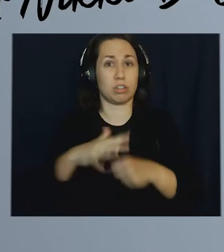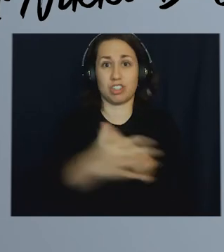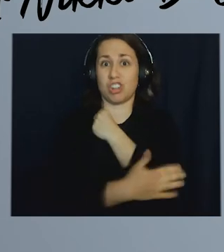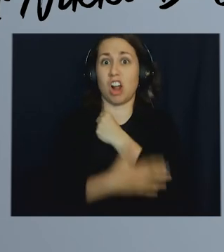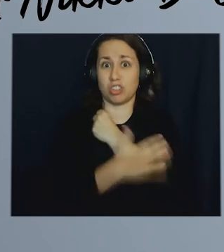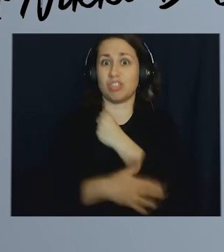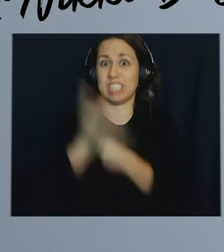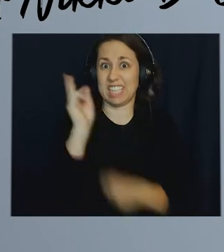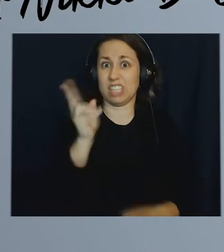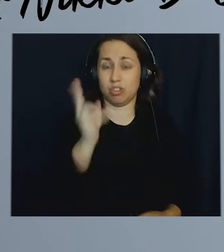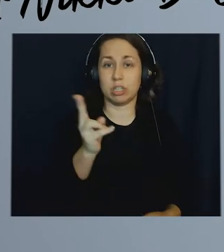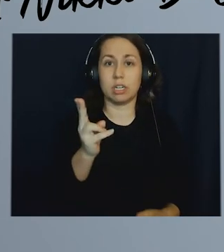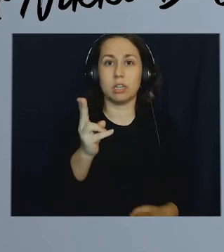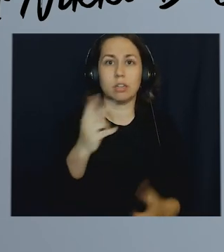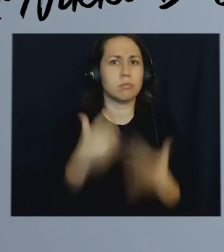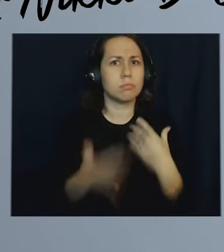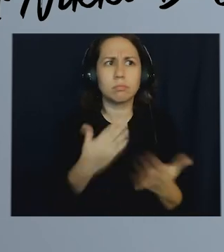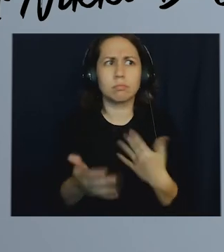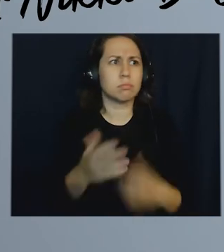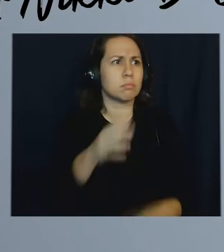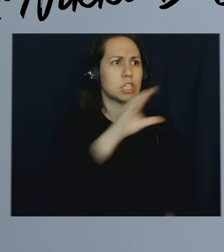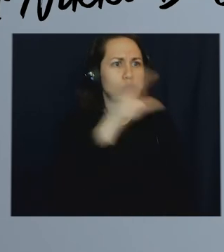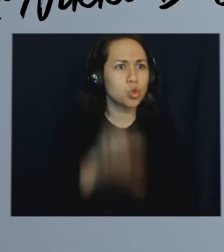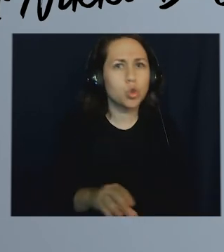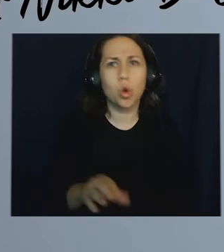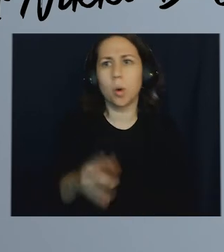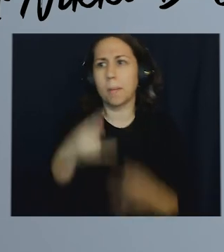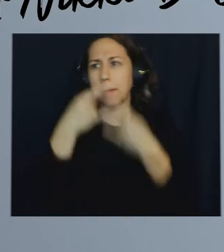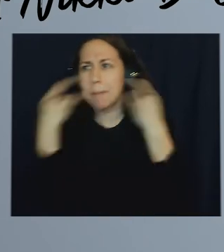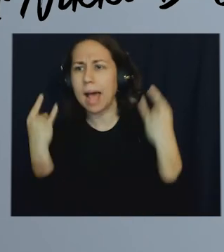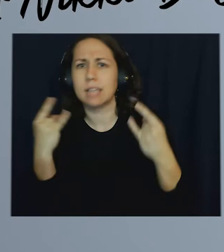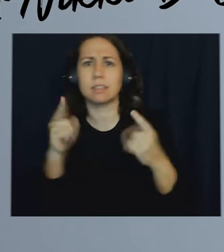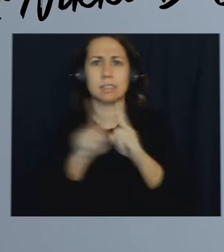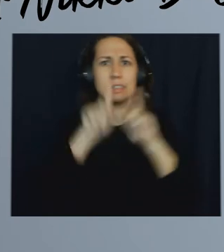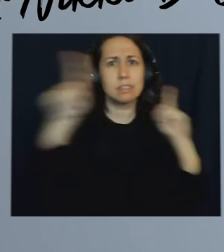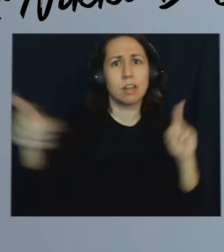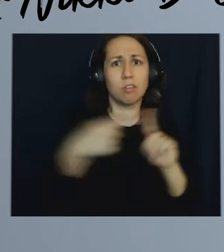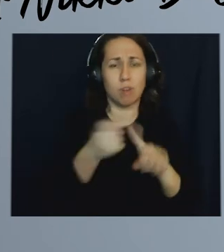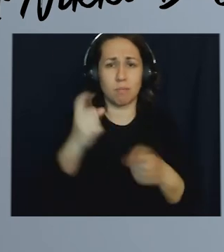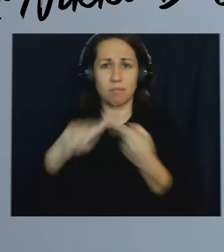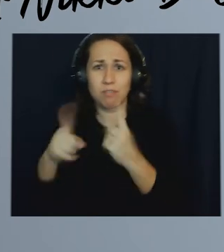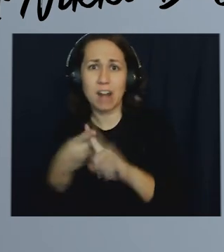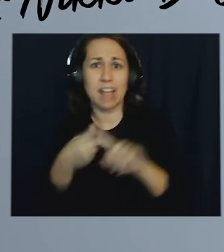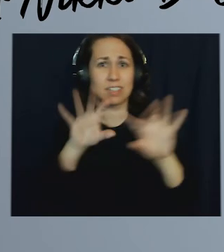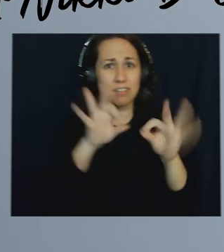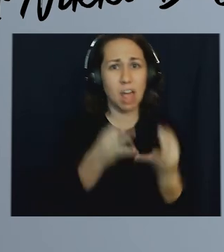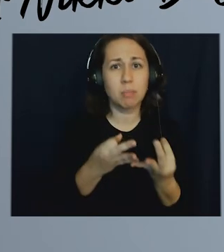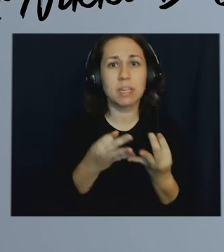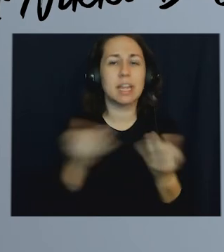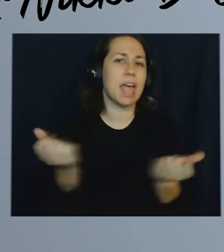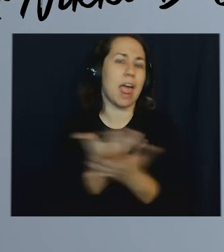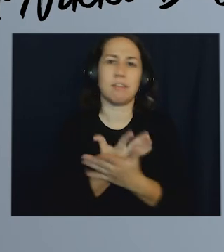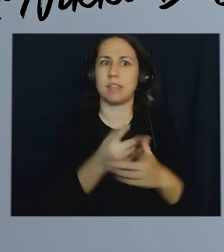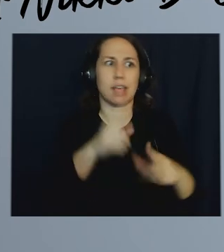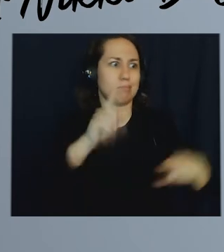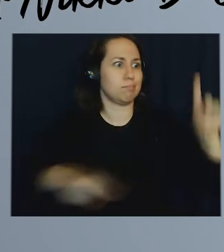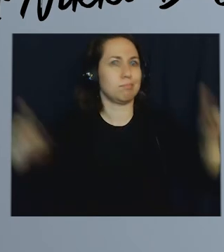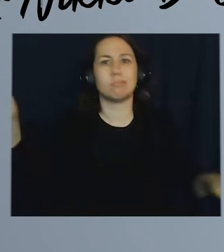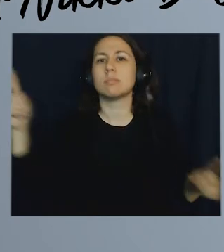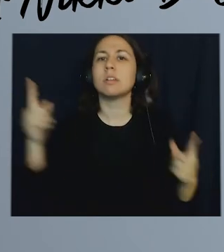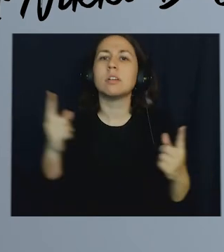celebrarlos hoy. Espero que sepan que lo que han logrado al ser los 100 mejores graduandos